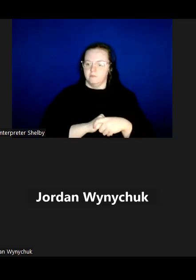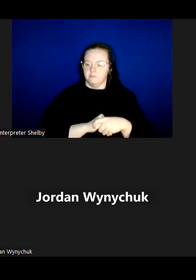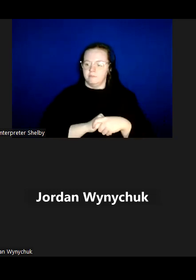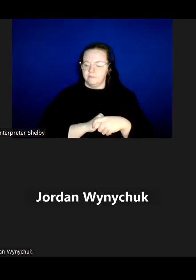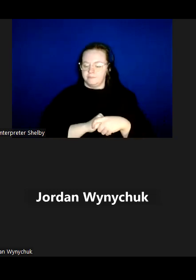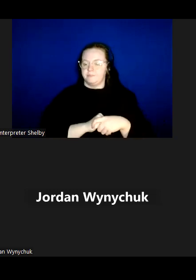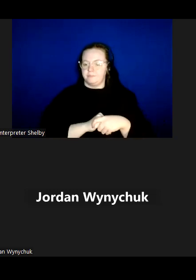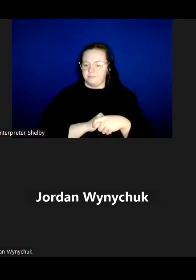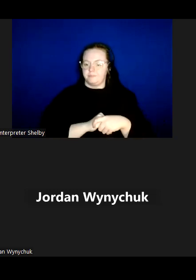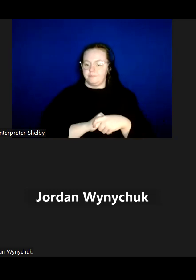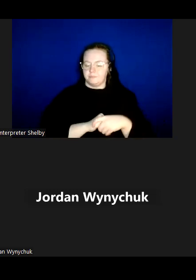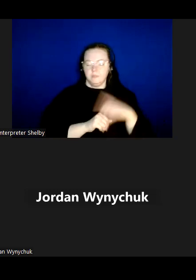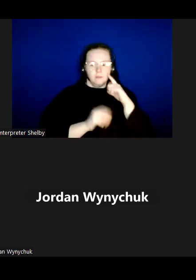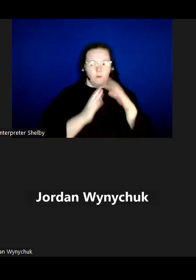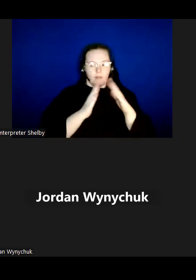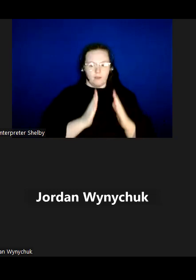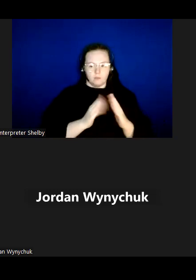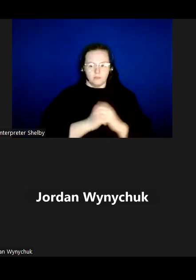house.